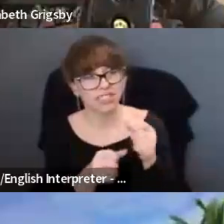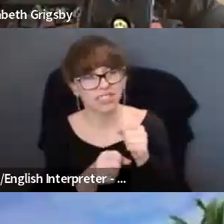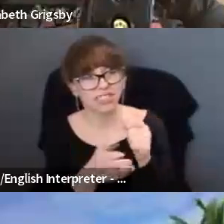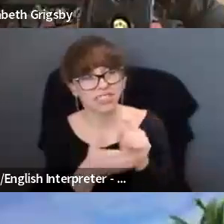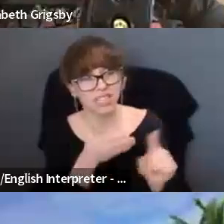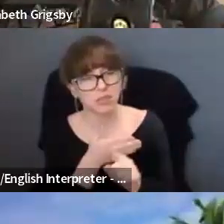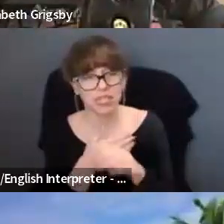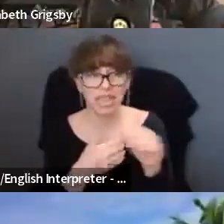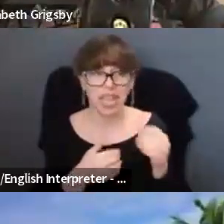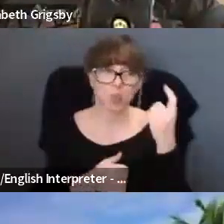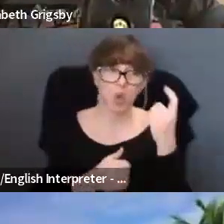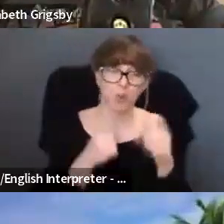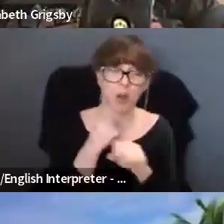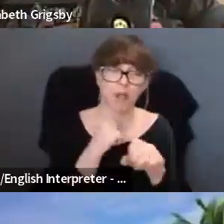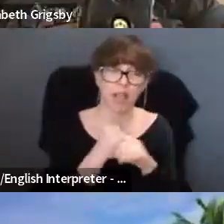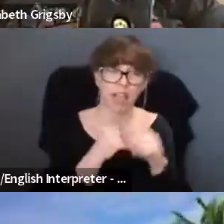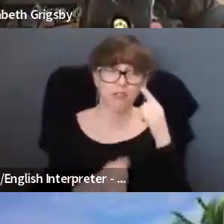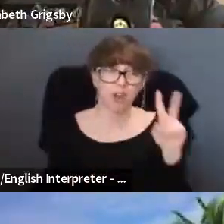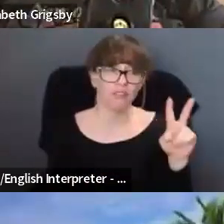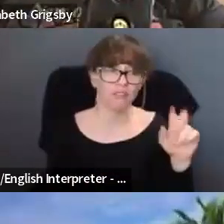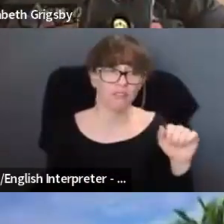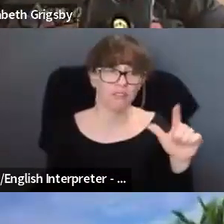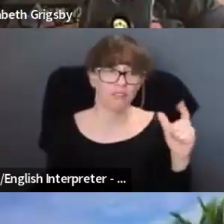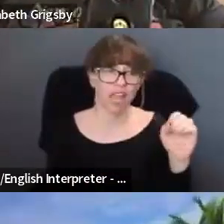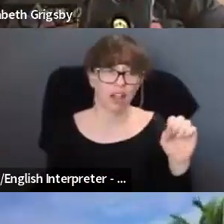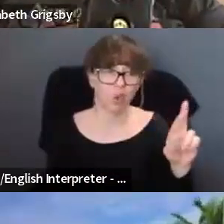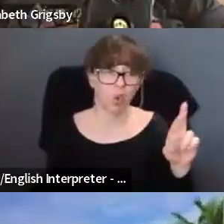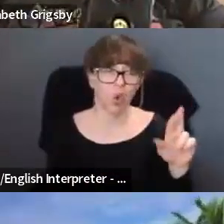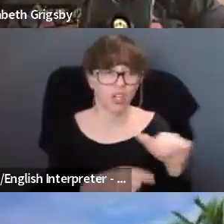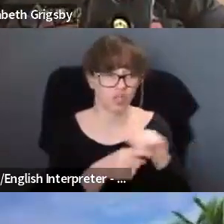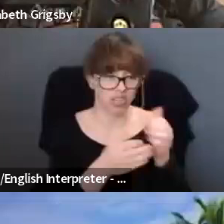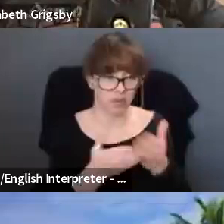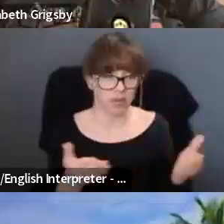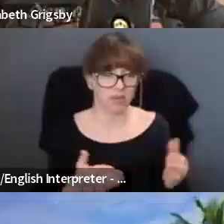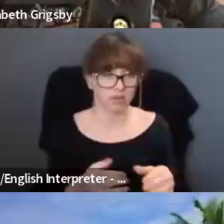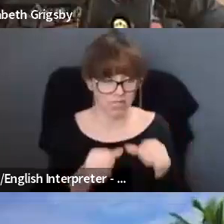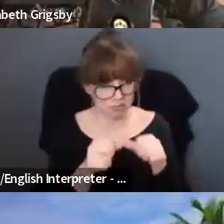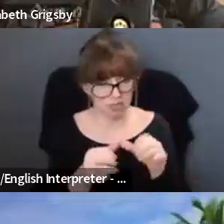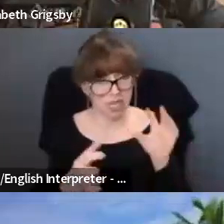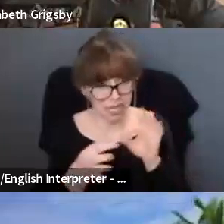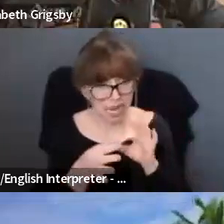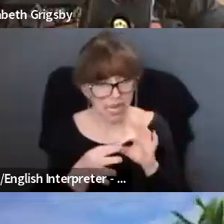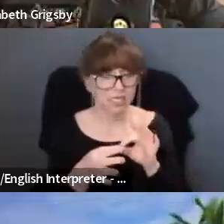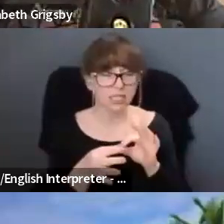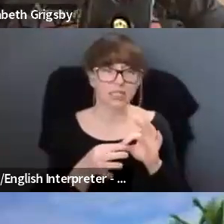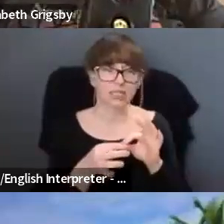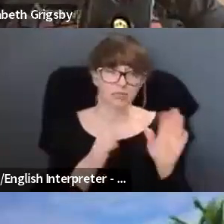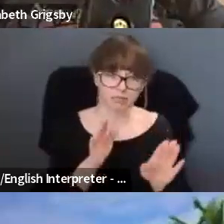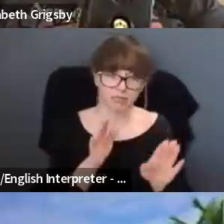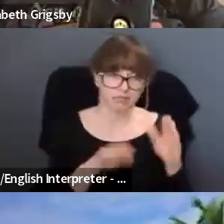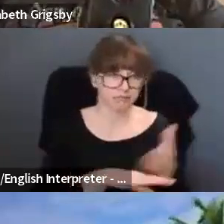Valor training materials and being connected and professionalizing your workforce to being